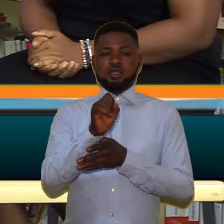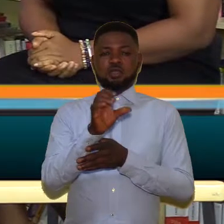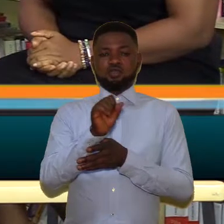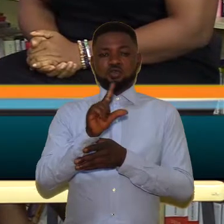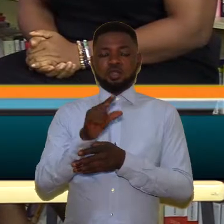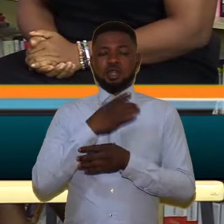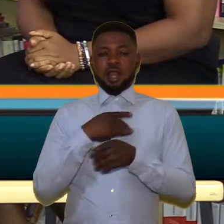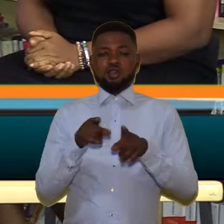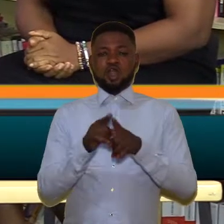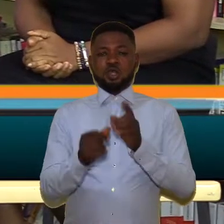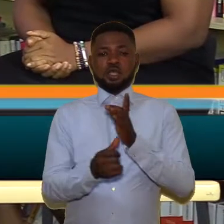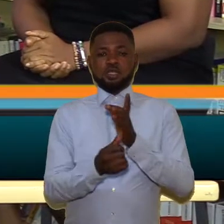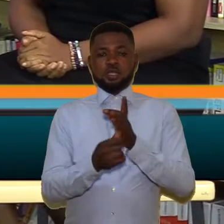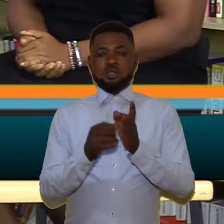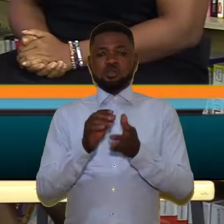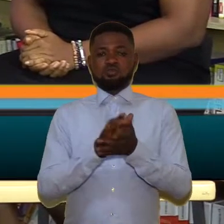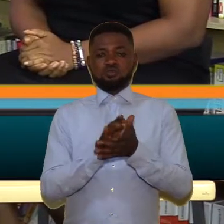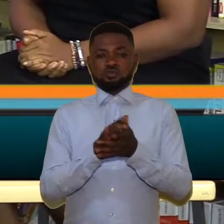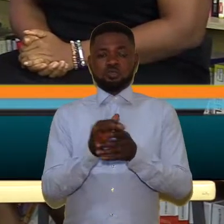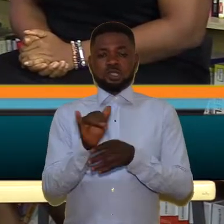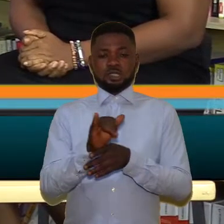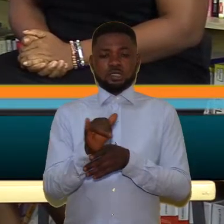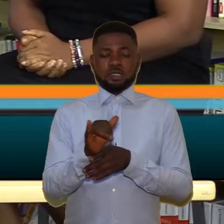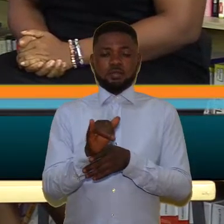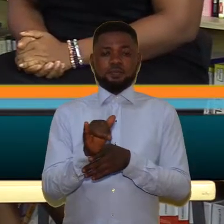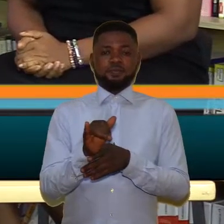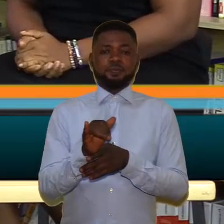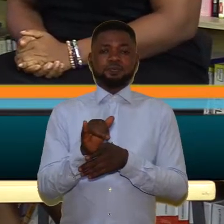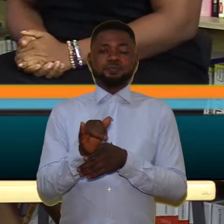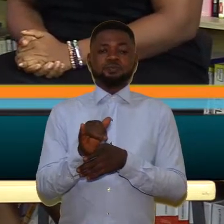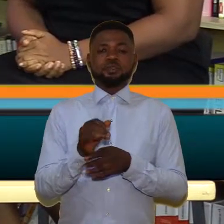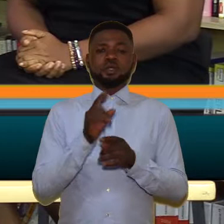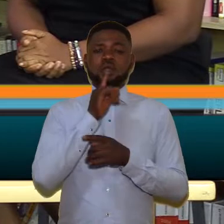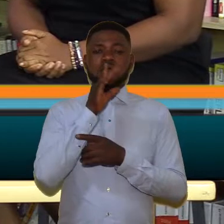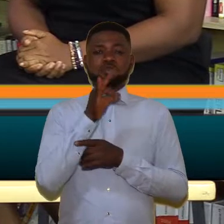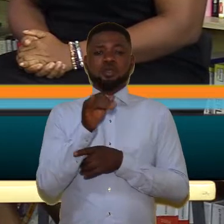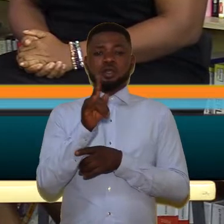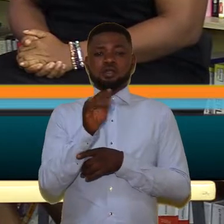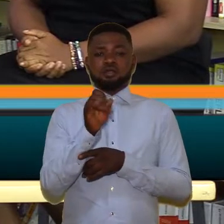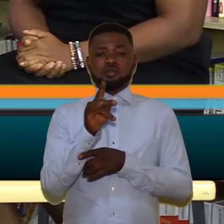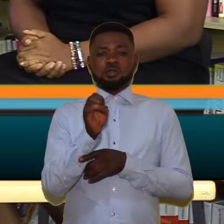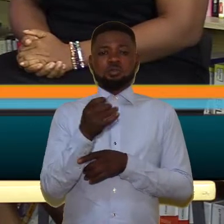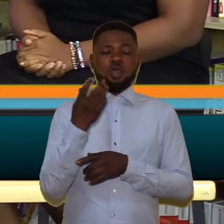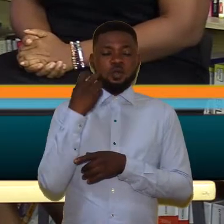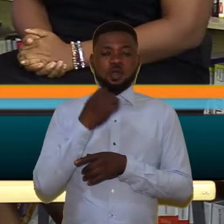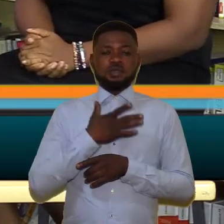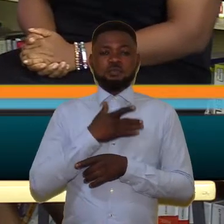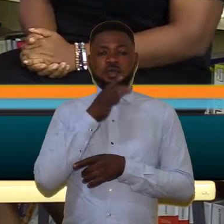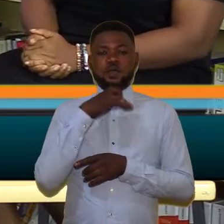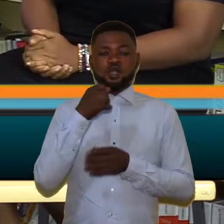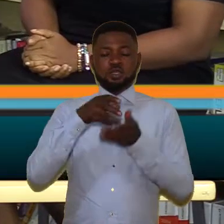Surulere. And also the senior school? Yes, and also the senior school. Okay, good. Actually, Tope was my old